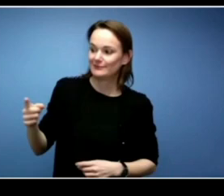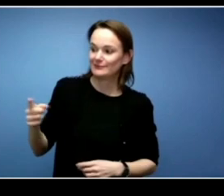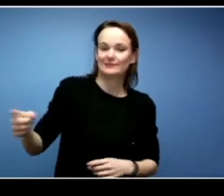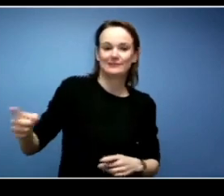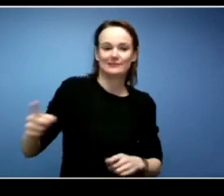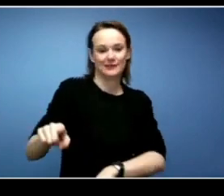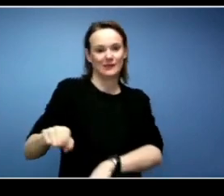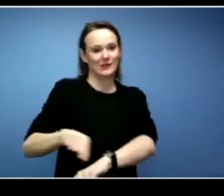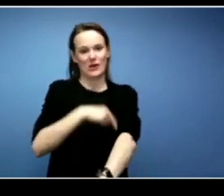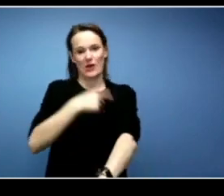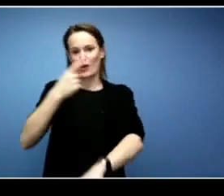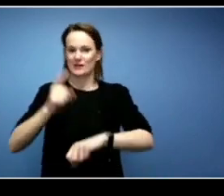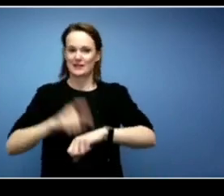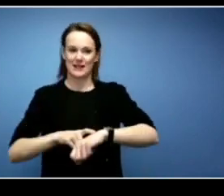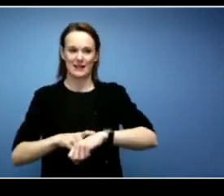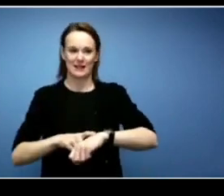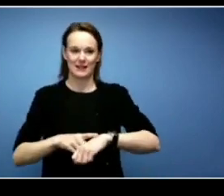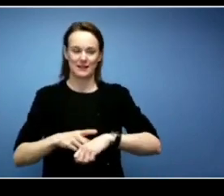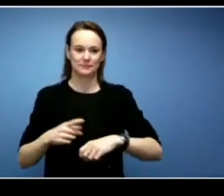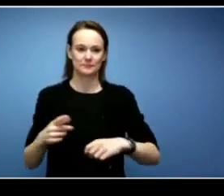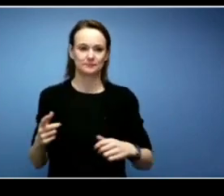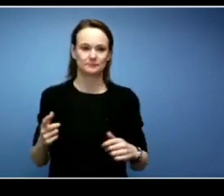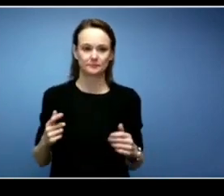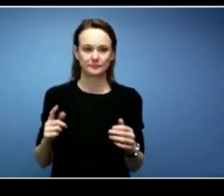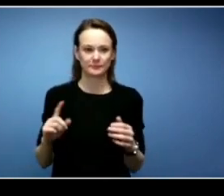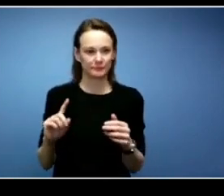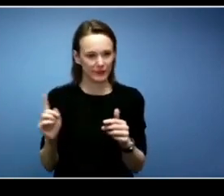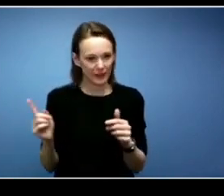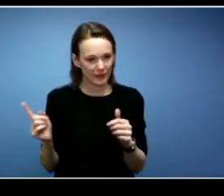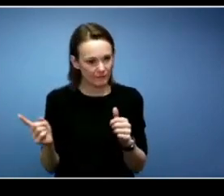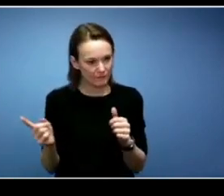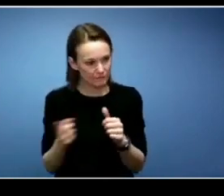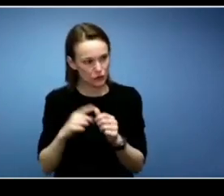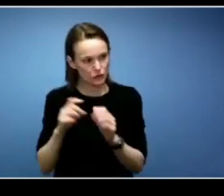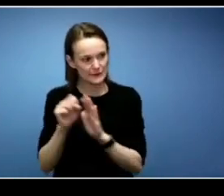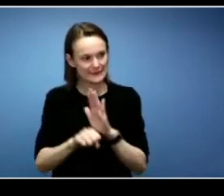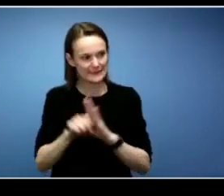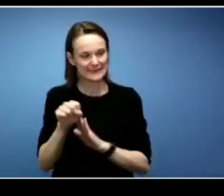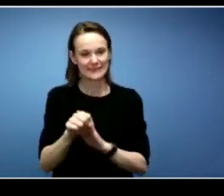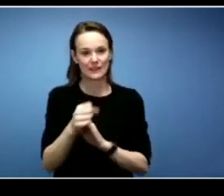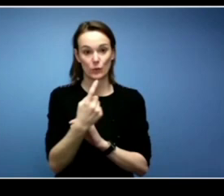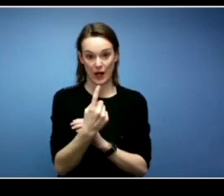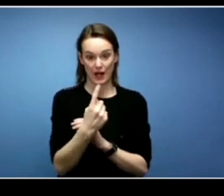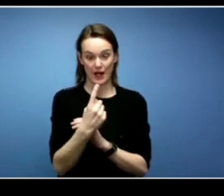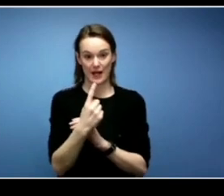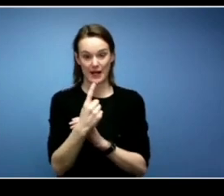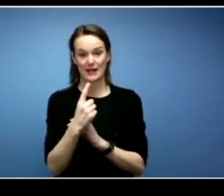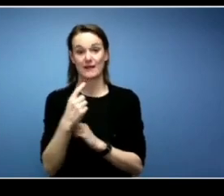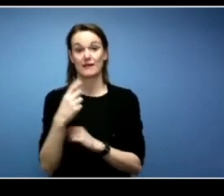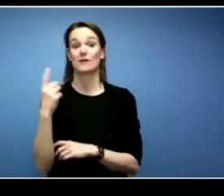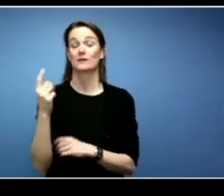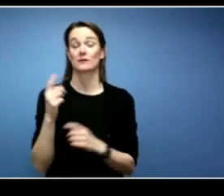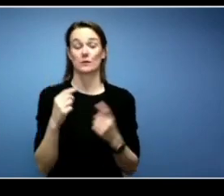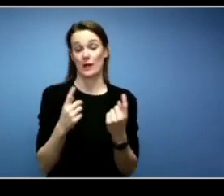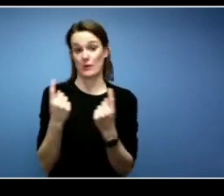first podcast, my first episode in season 1 is titled Doing It Scared.